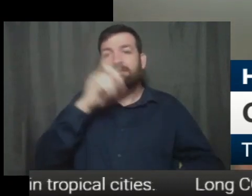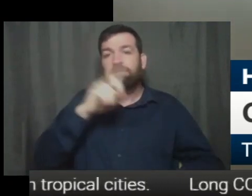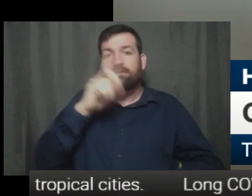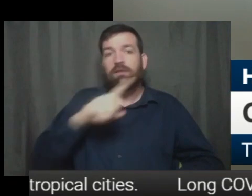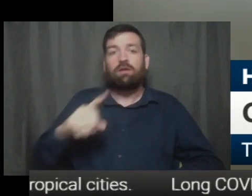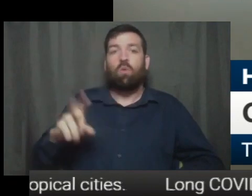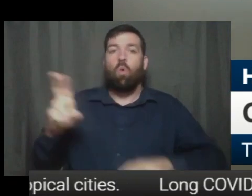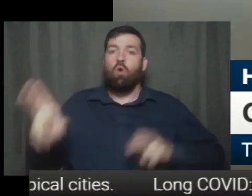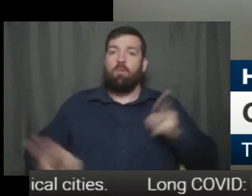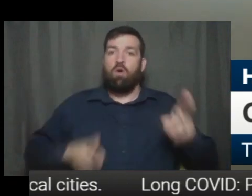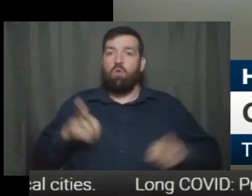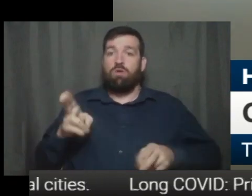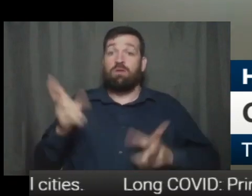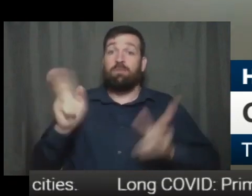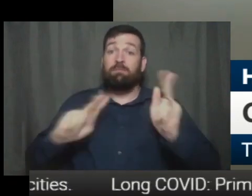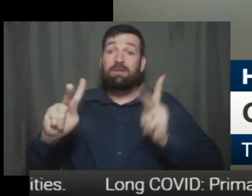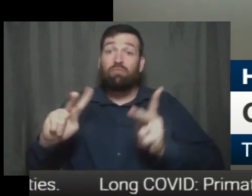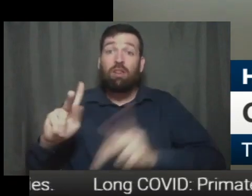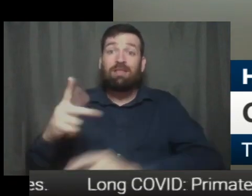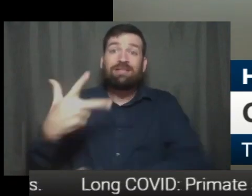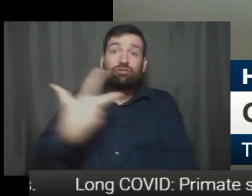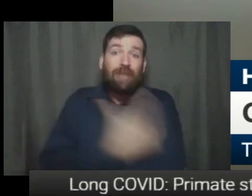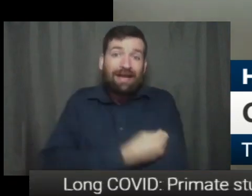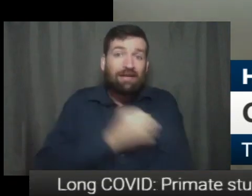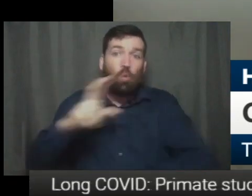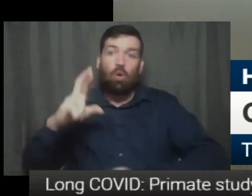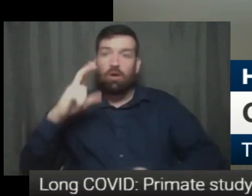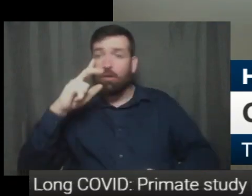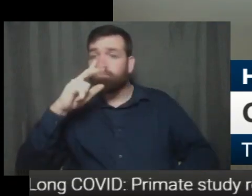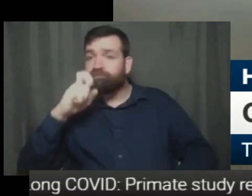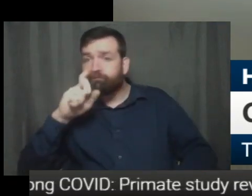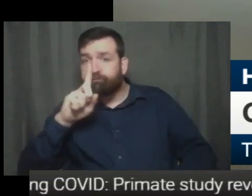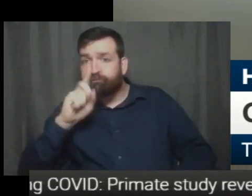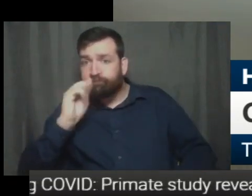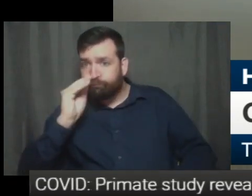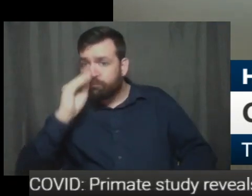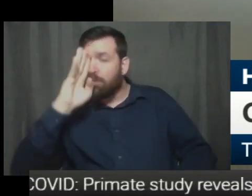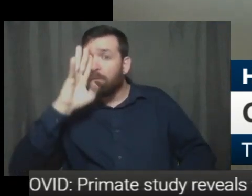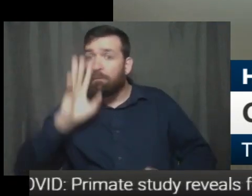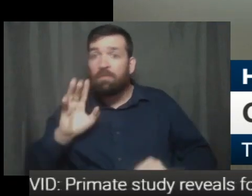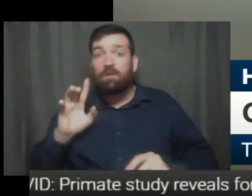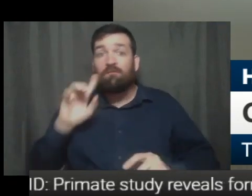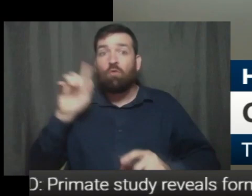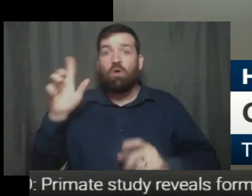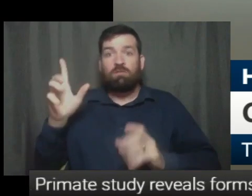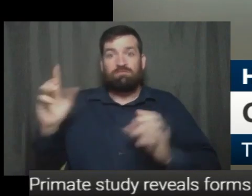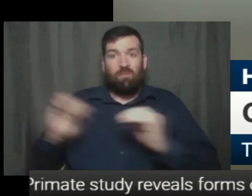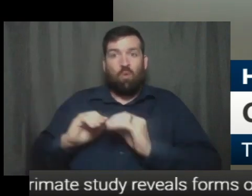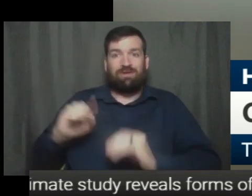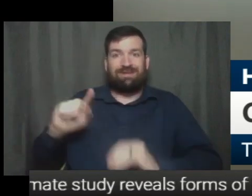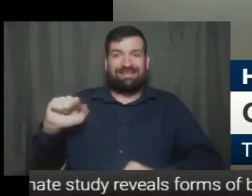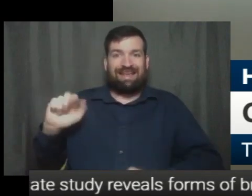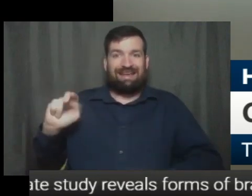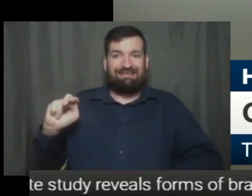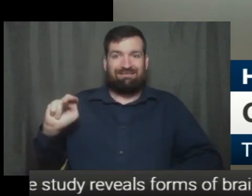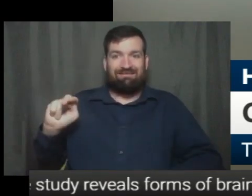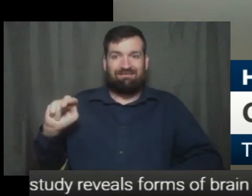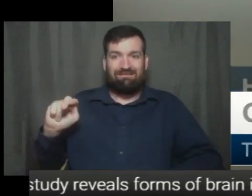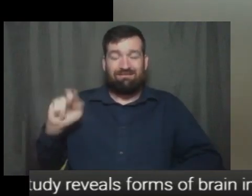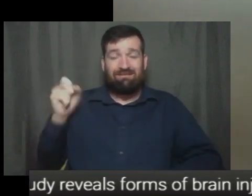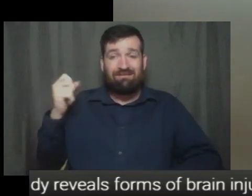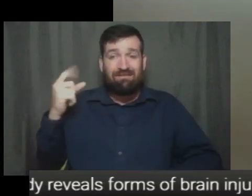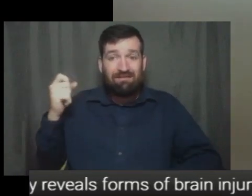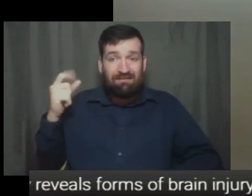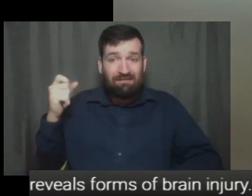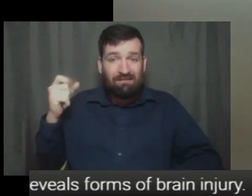are injecting or using a nasal spray to ingest to make themselves more tan. But with that, it comes a